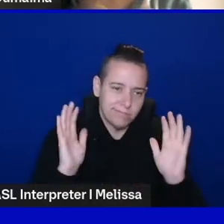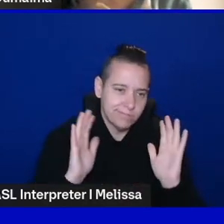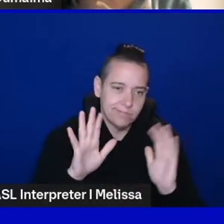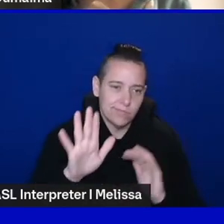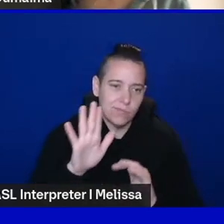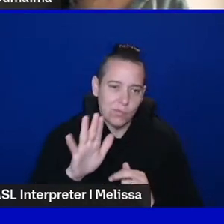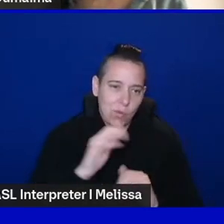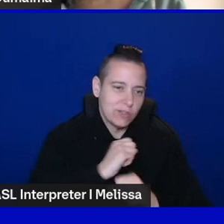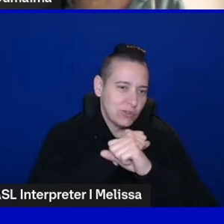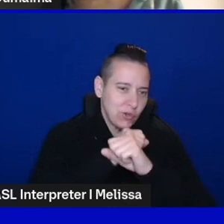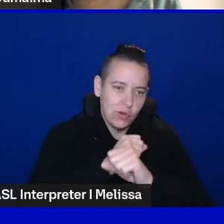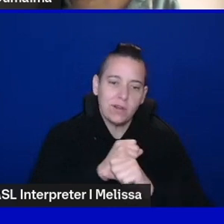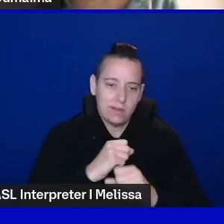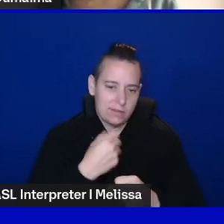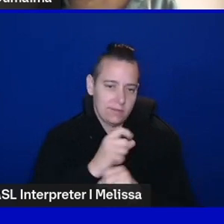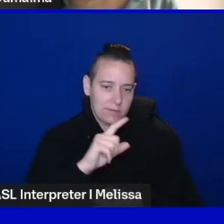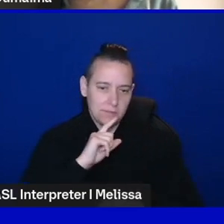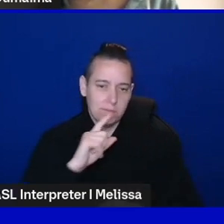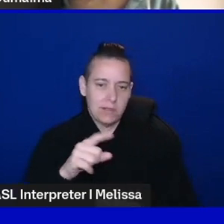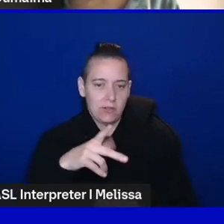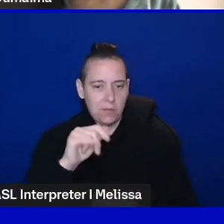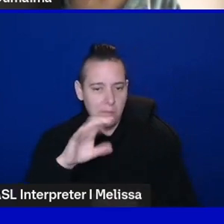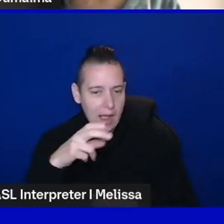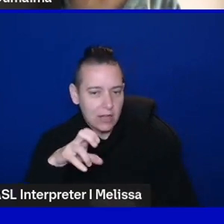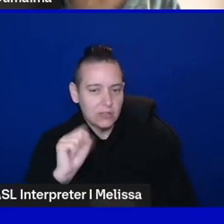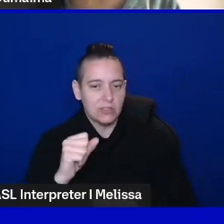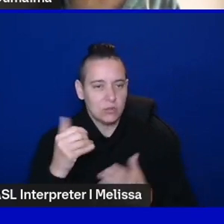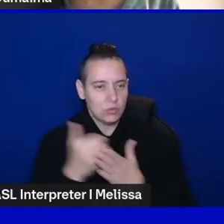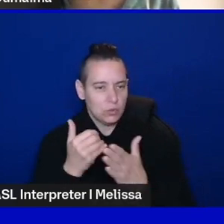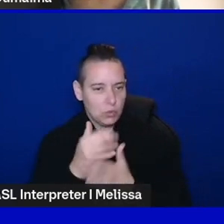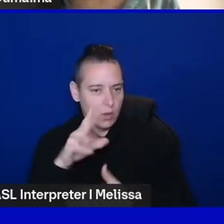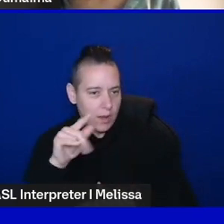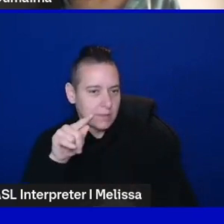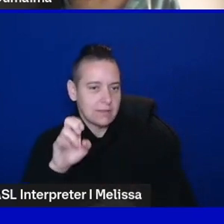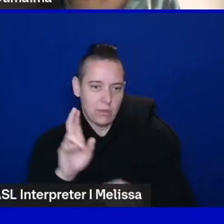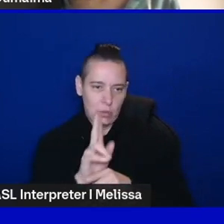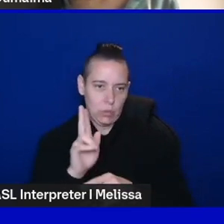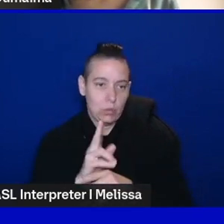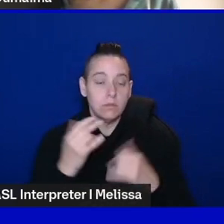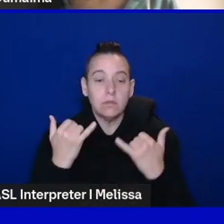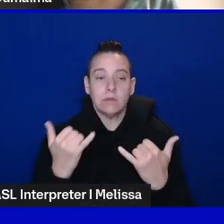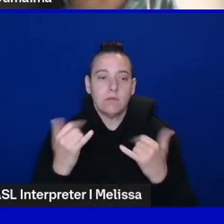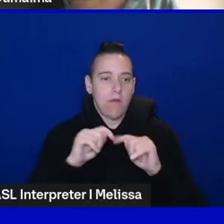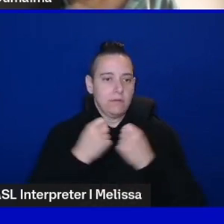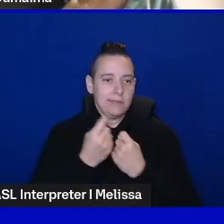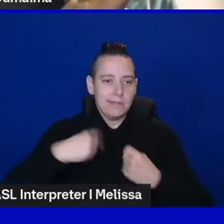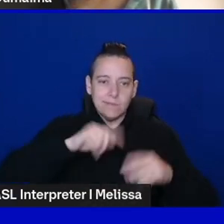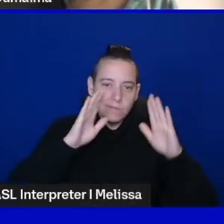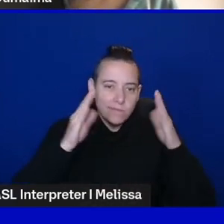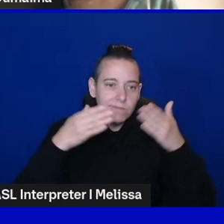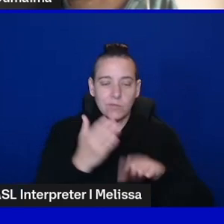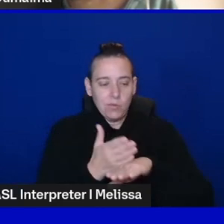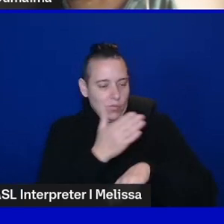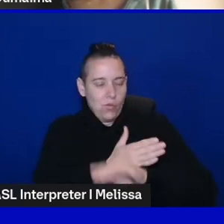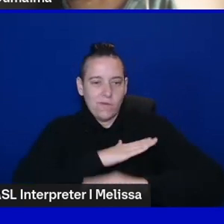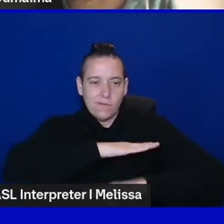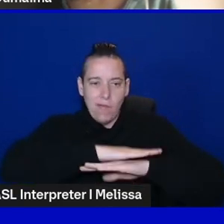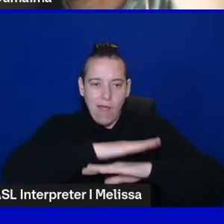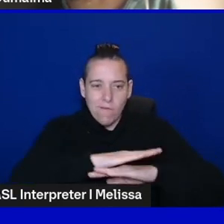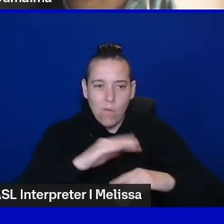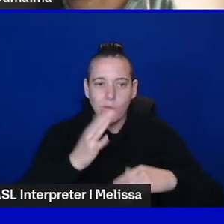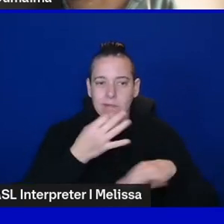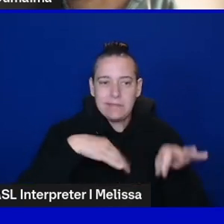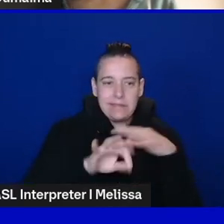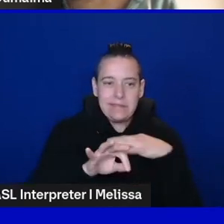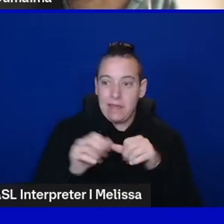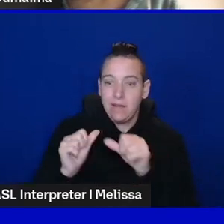to automate also patches and version updates as well. And now our team can now focus on improving the platform instead of